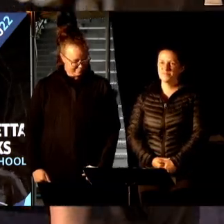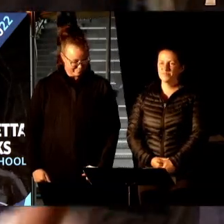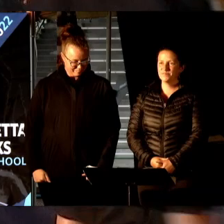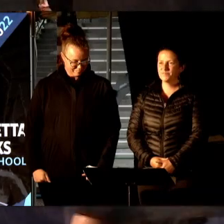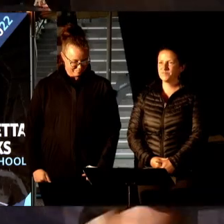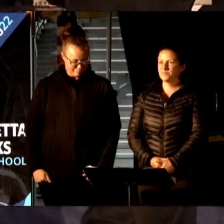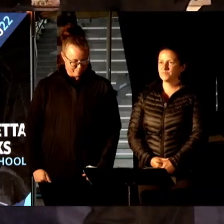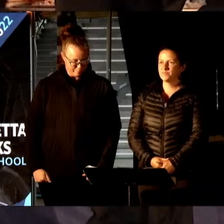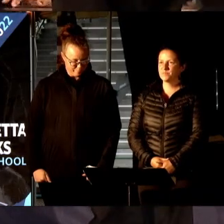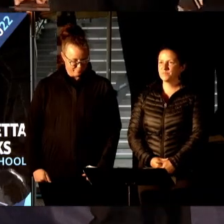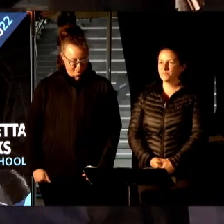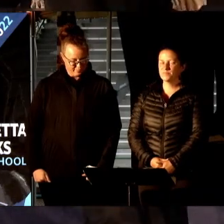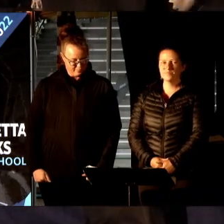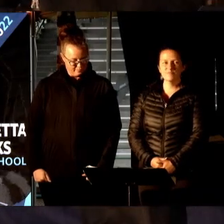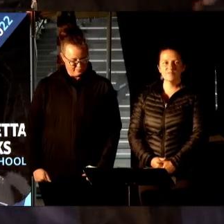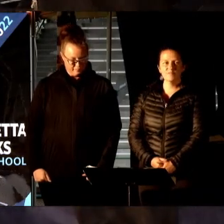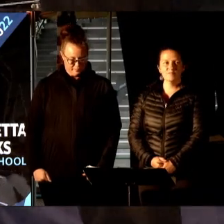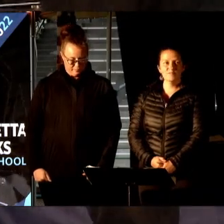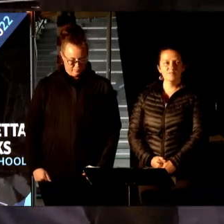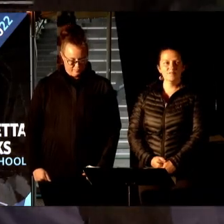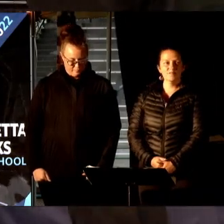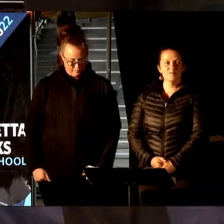Okay. Who's that? Names?